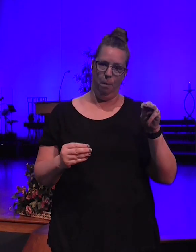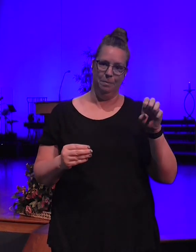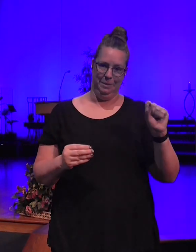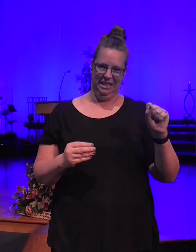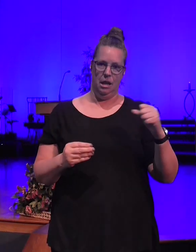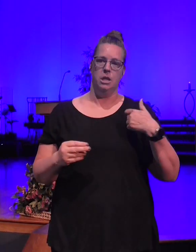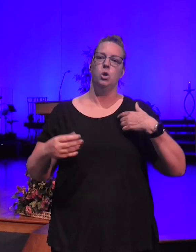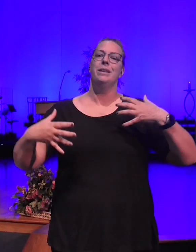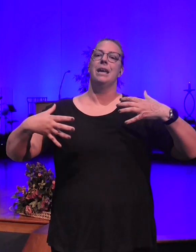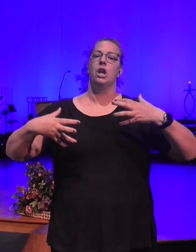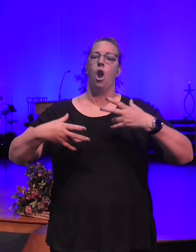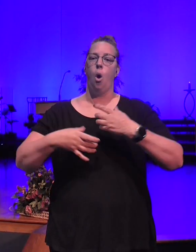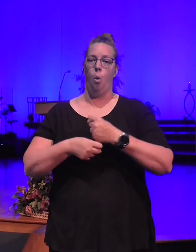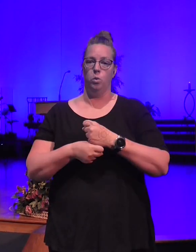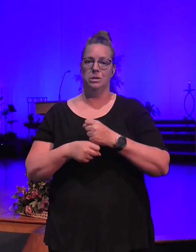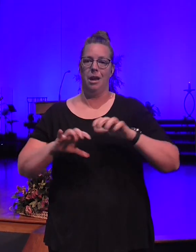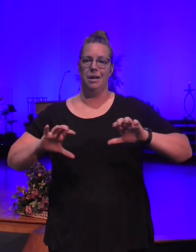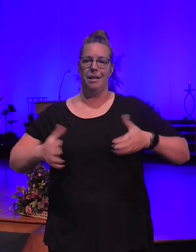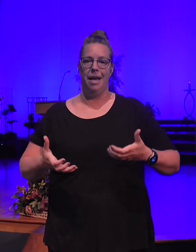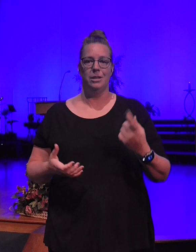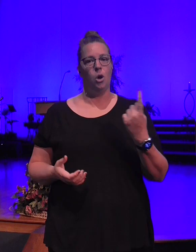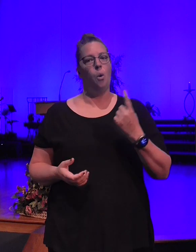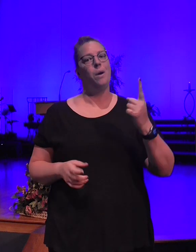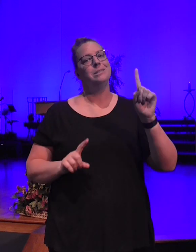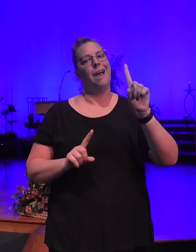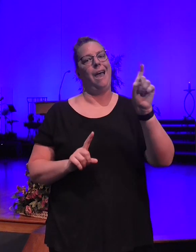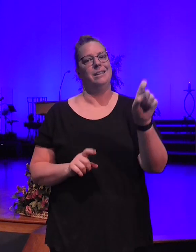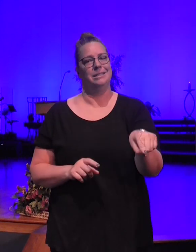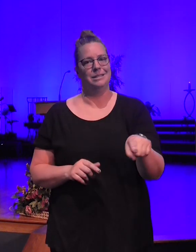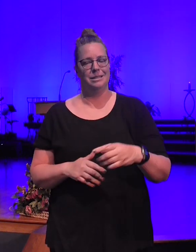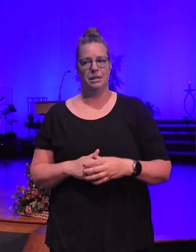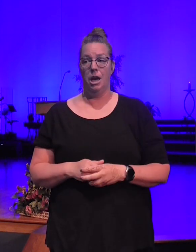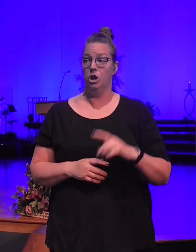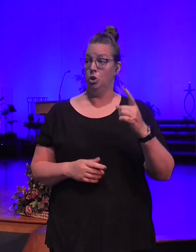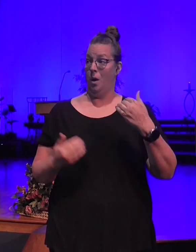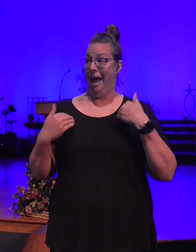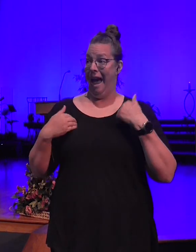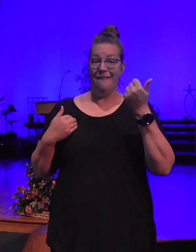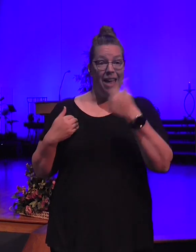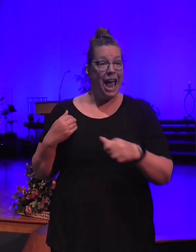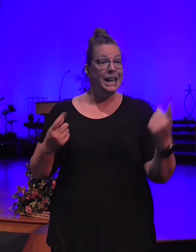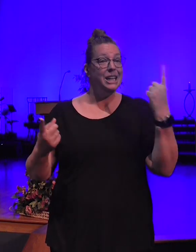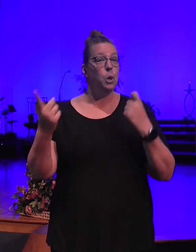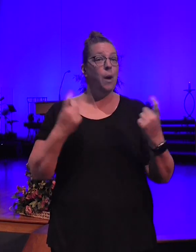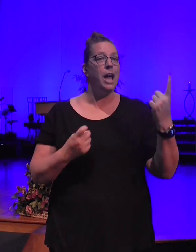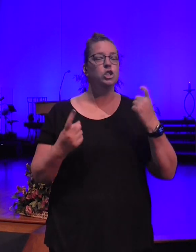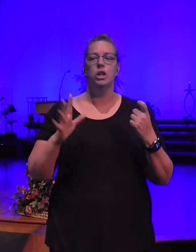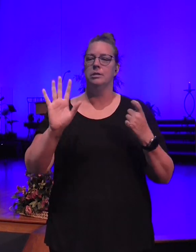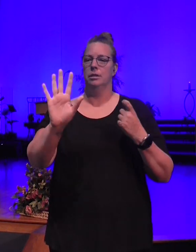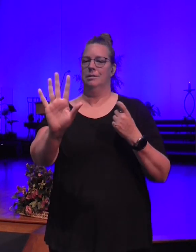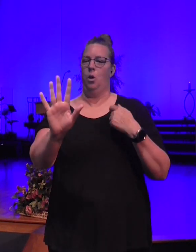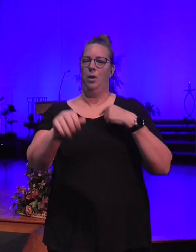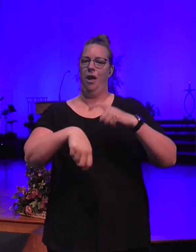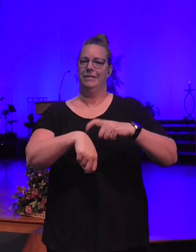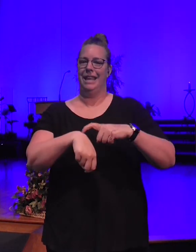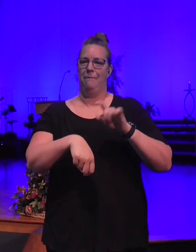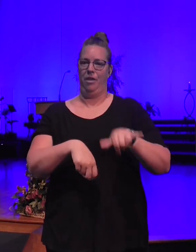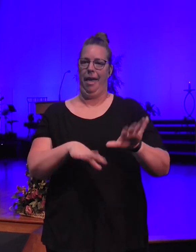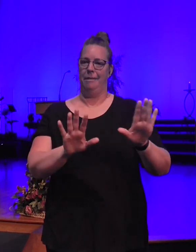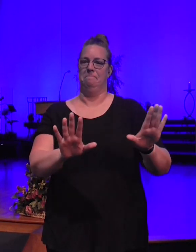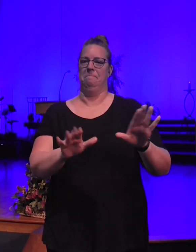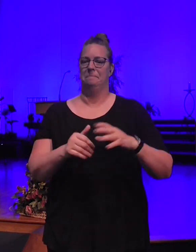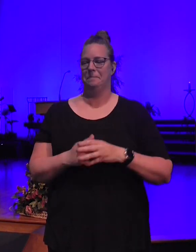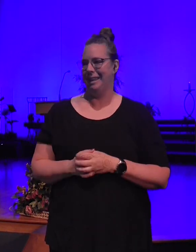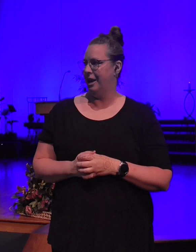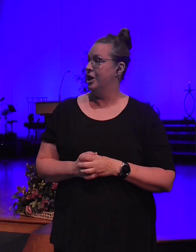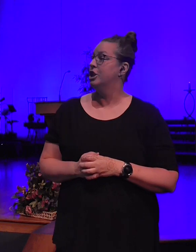closing up on a class, I always ask a question. Do you have any questions? But we don't have time for that.